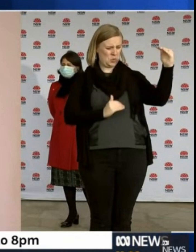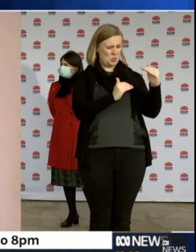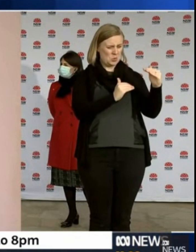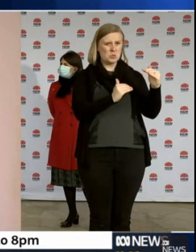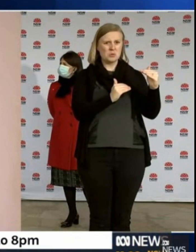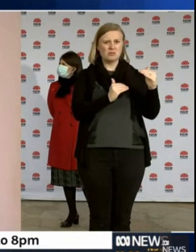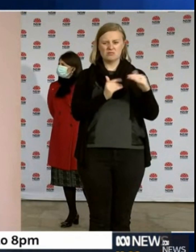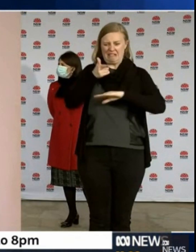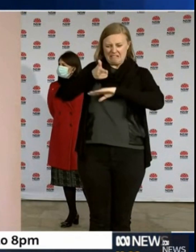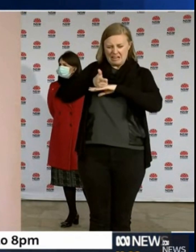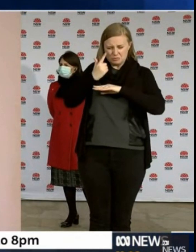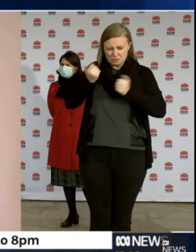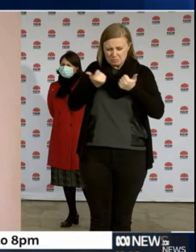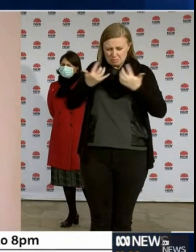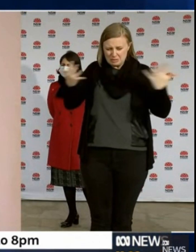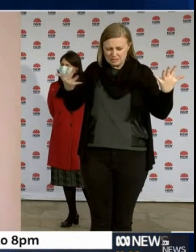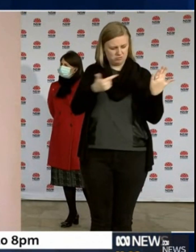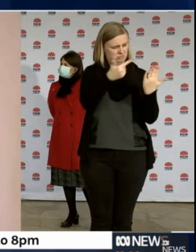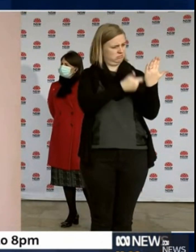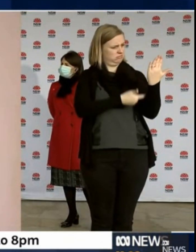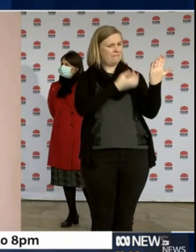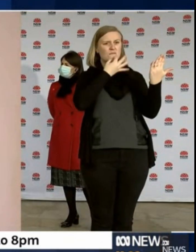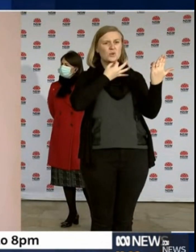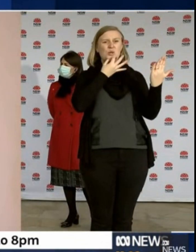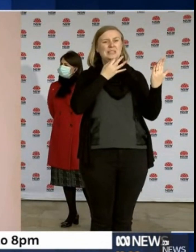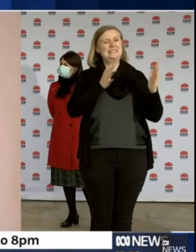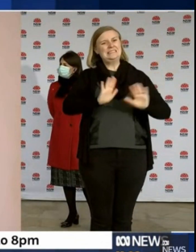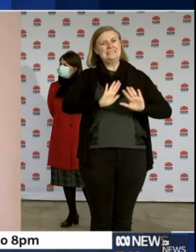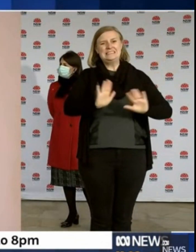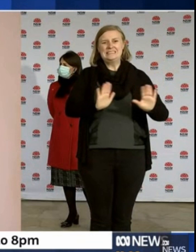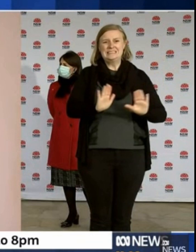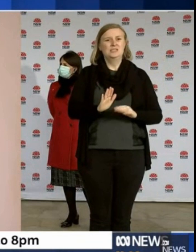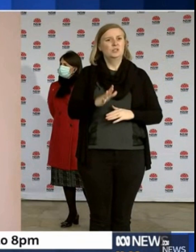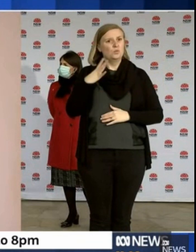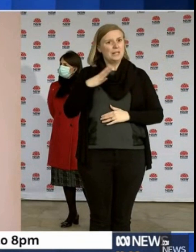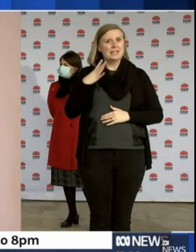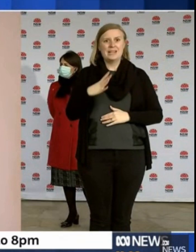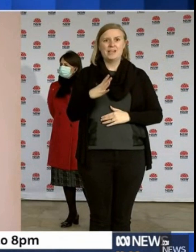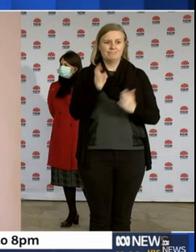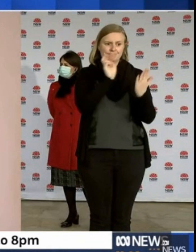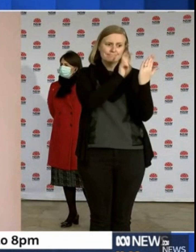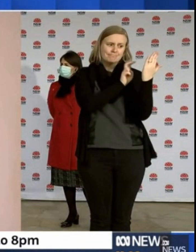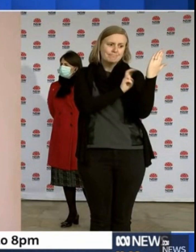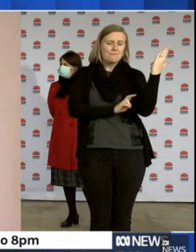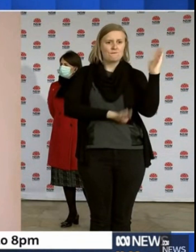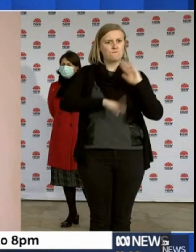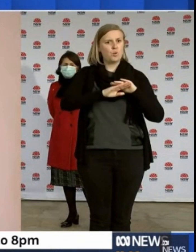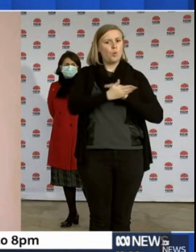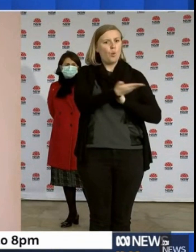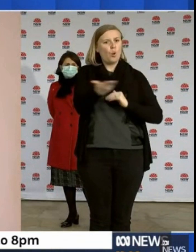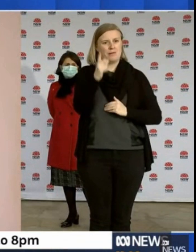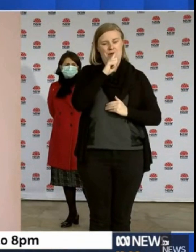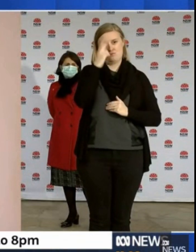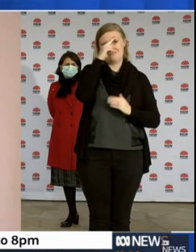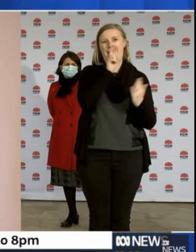with the QR codes. We cannot afford any gaps in the coming week if we're going to achieve no community